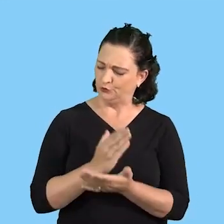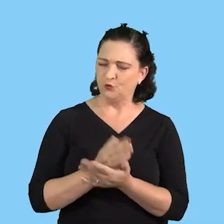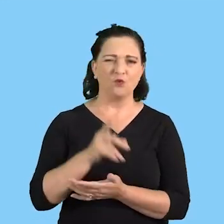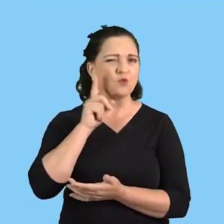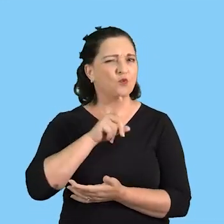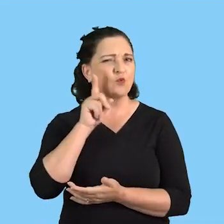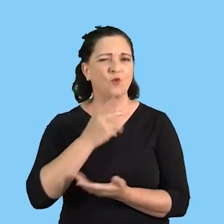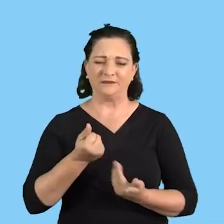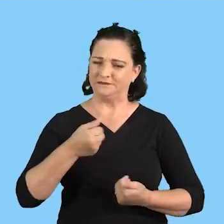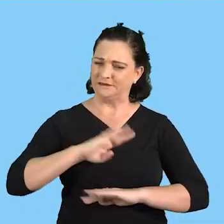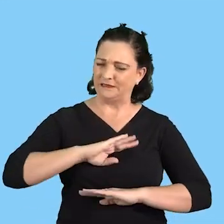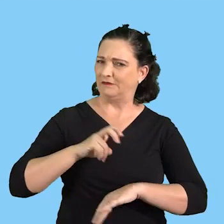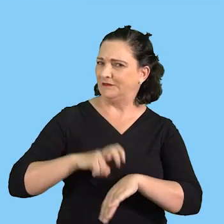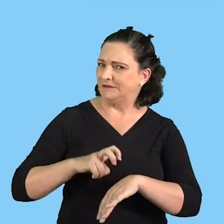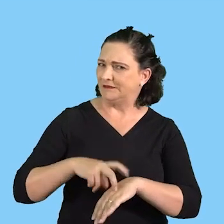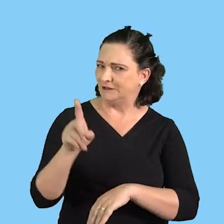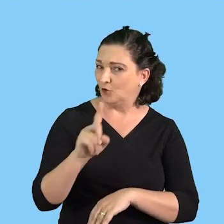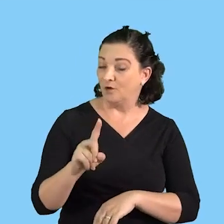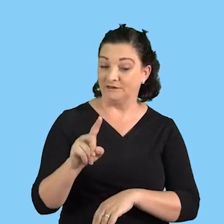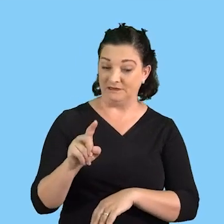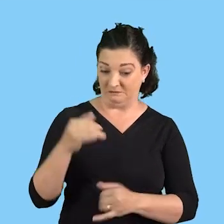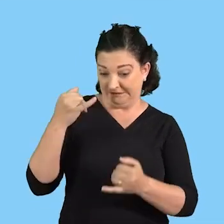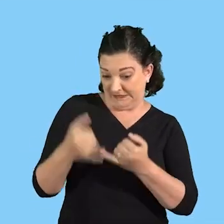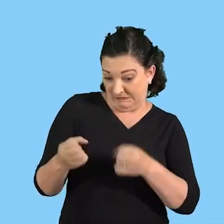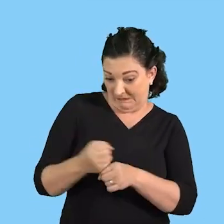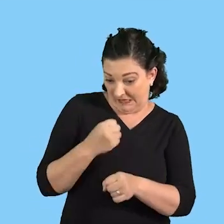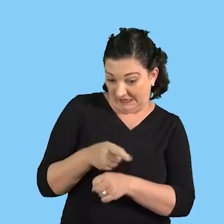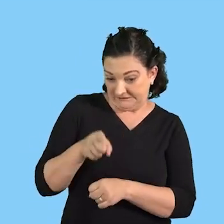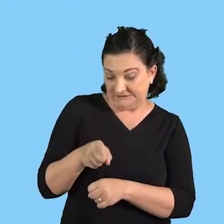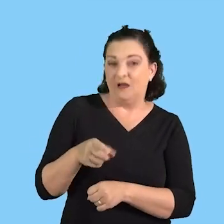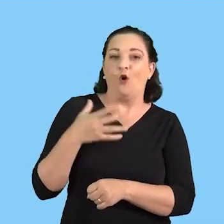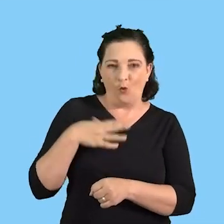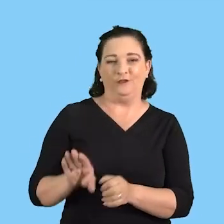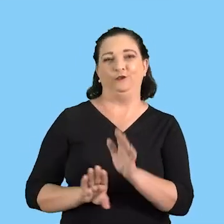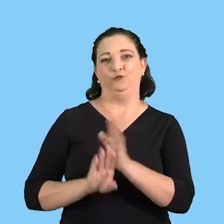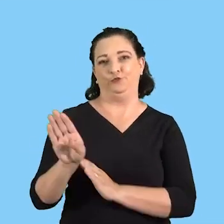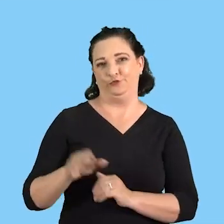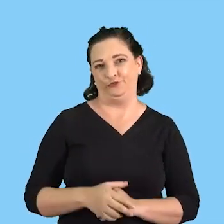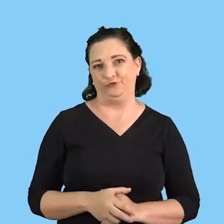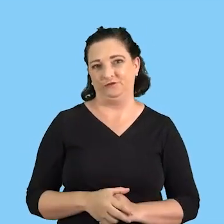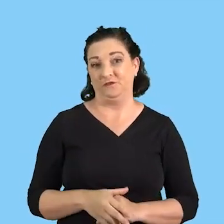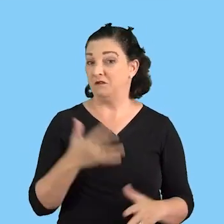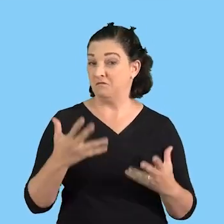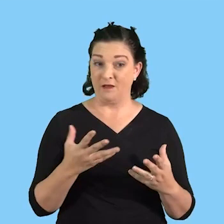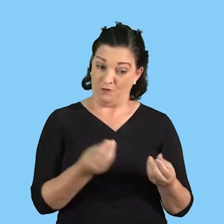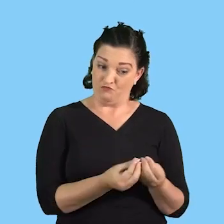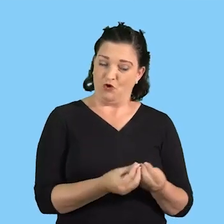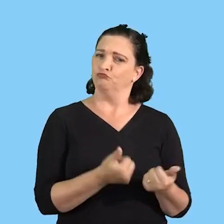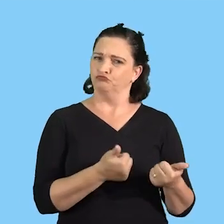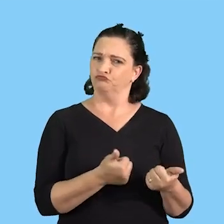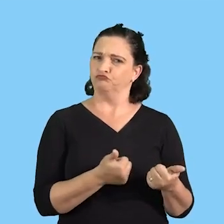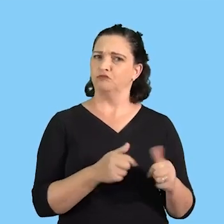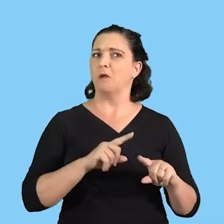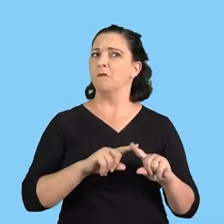always satisfying your needs by improving where there are mistakes. So sometimes the problem might not be on the